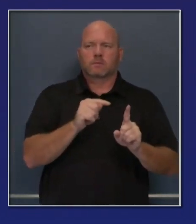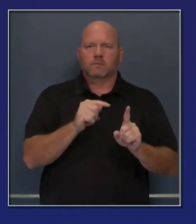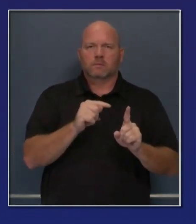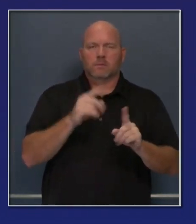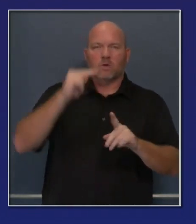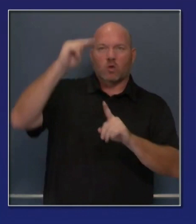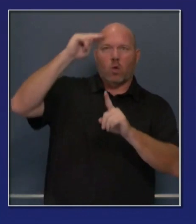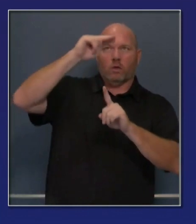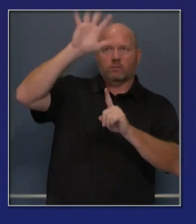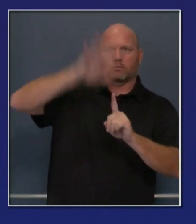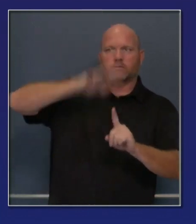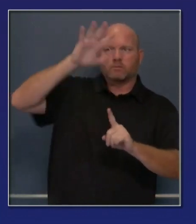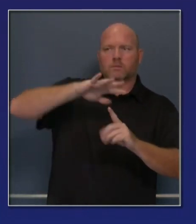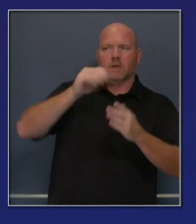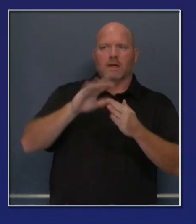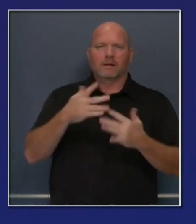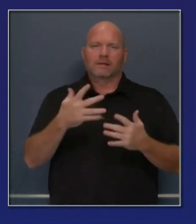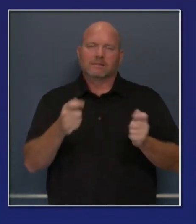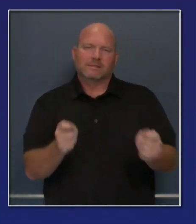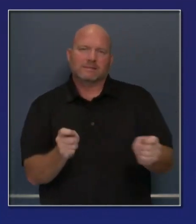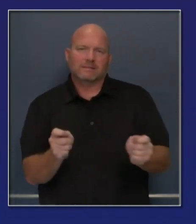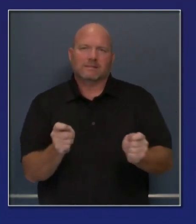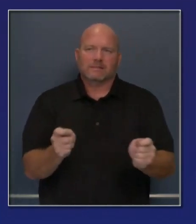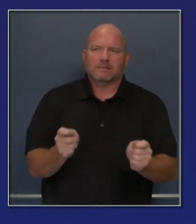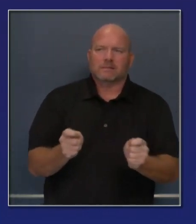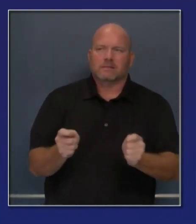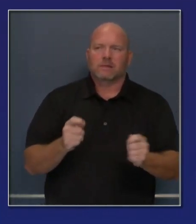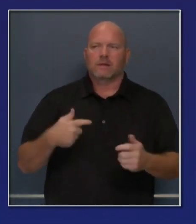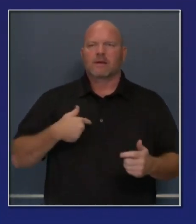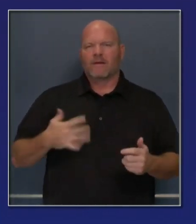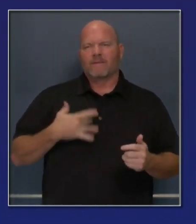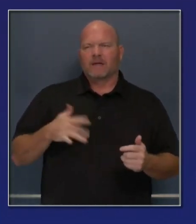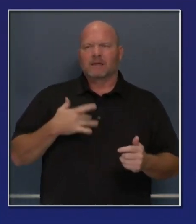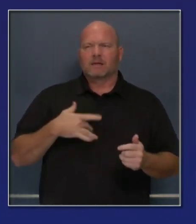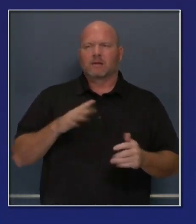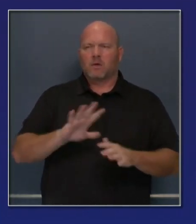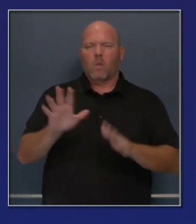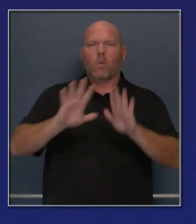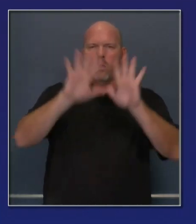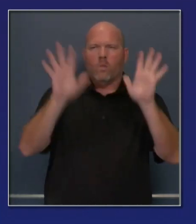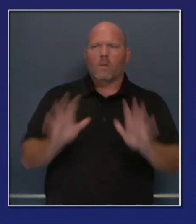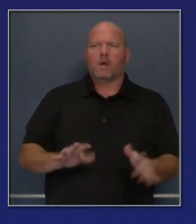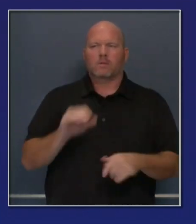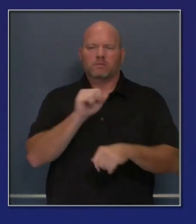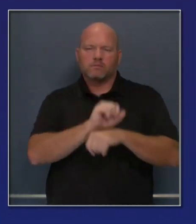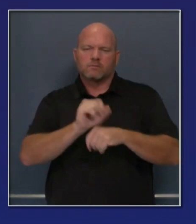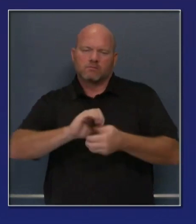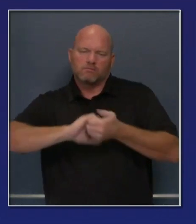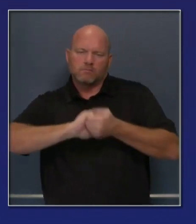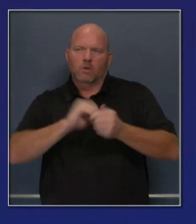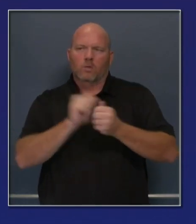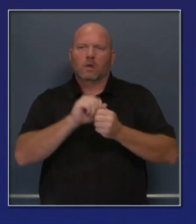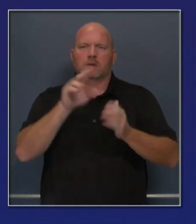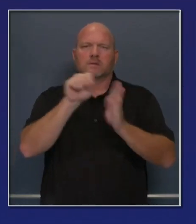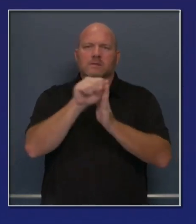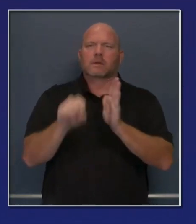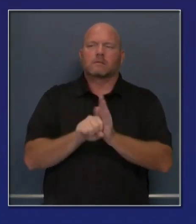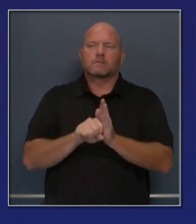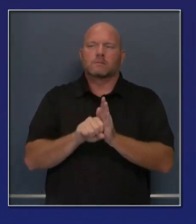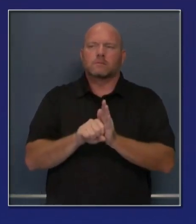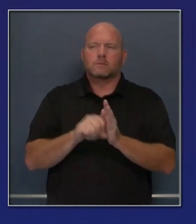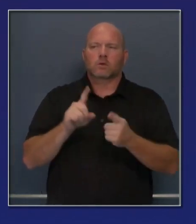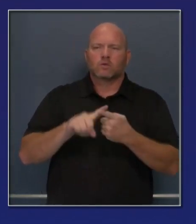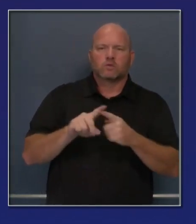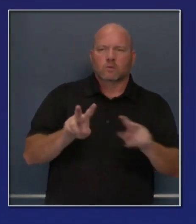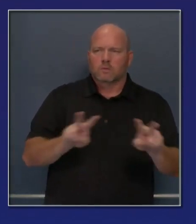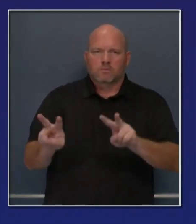to containment, we've been anticipating that. And the Weather Service, again, working collaboratively with the state, pre-positioning